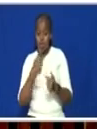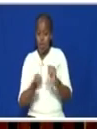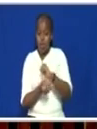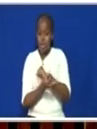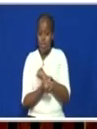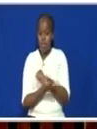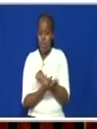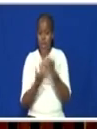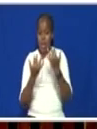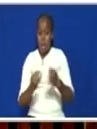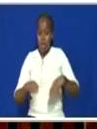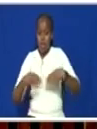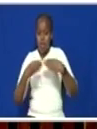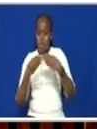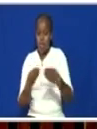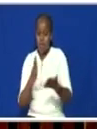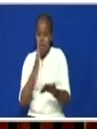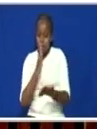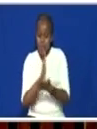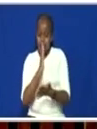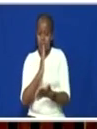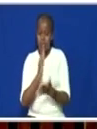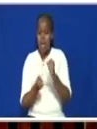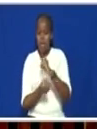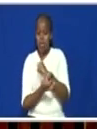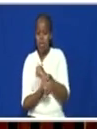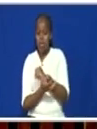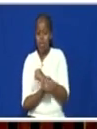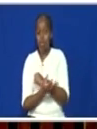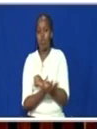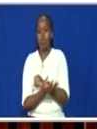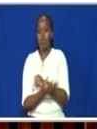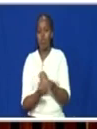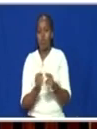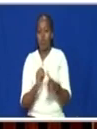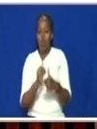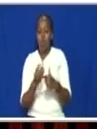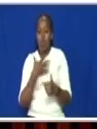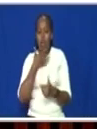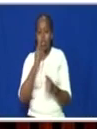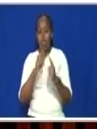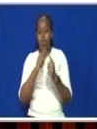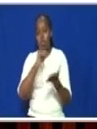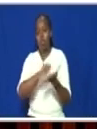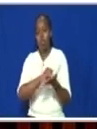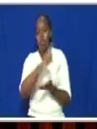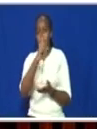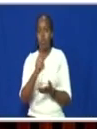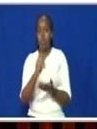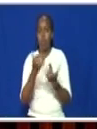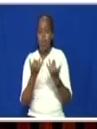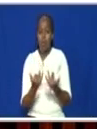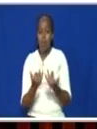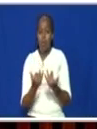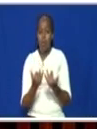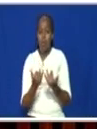So you give a precise explanation or a precise answer to that question. So of very